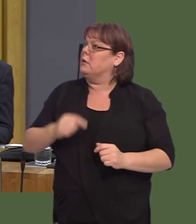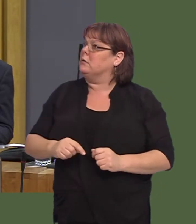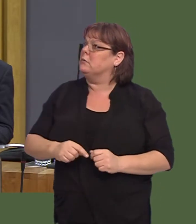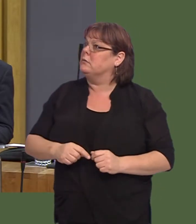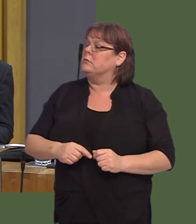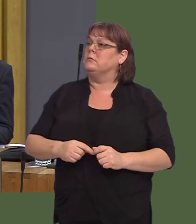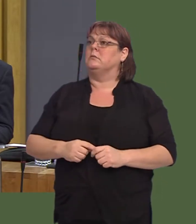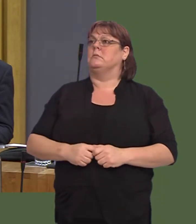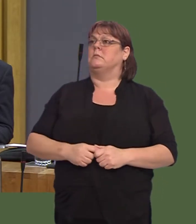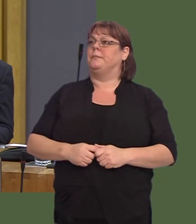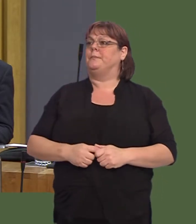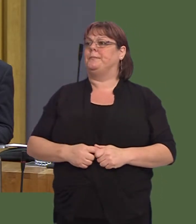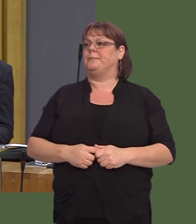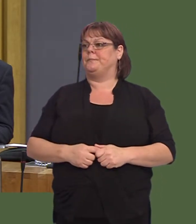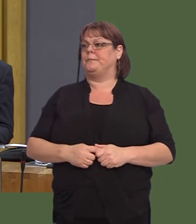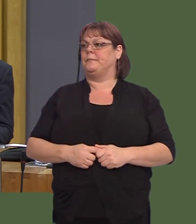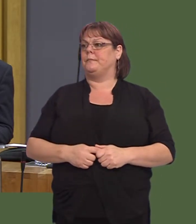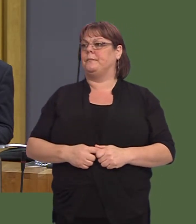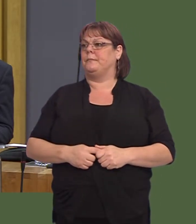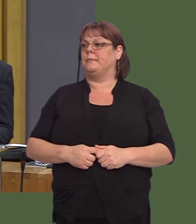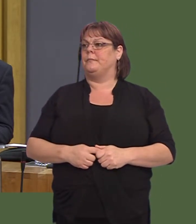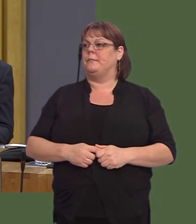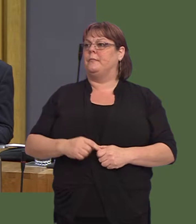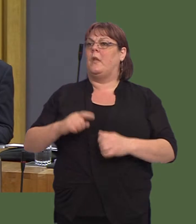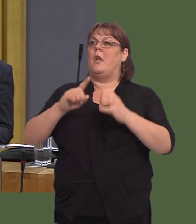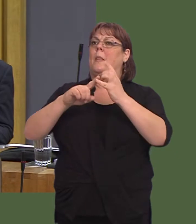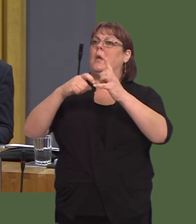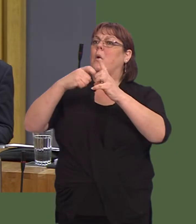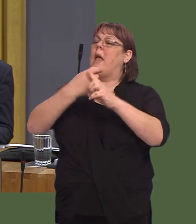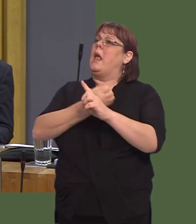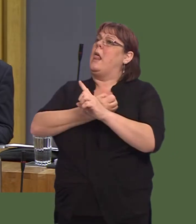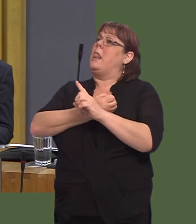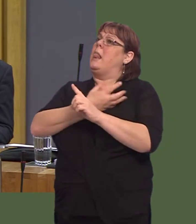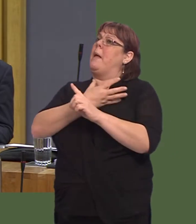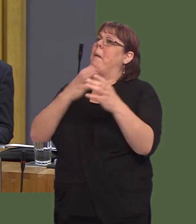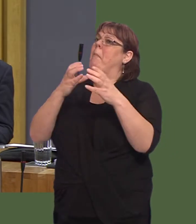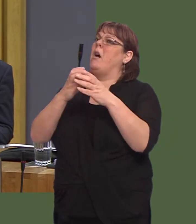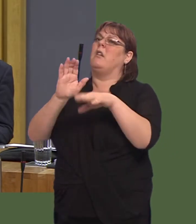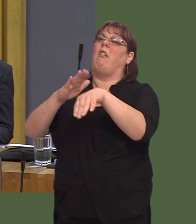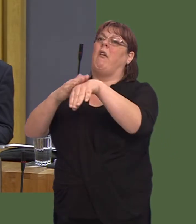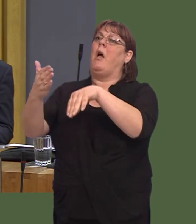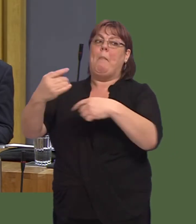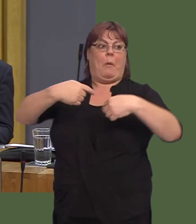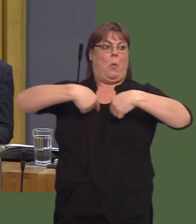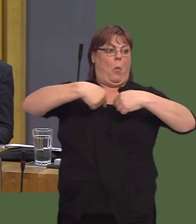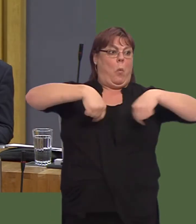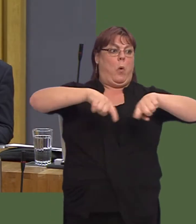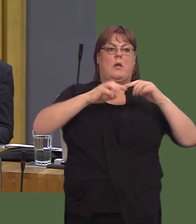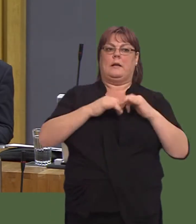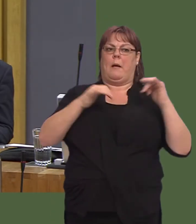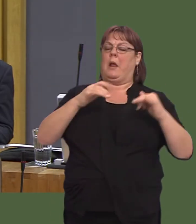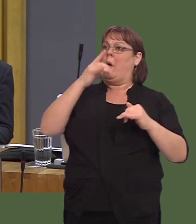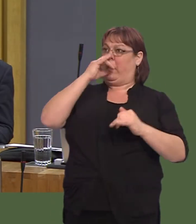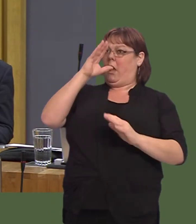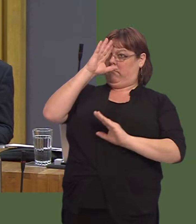want to. In the absence of any action or initiative from the UK Labour Party, this Assembly can speak out.